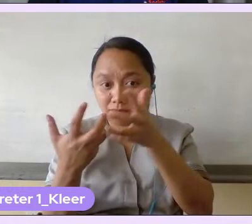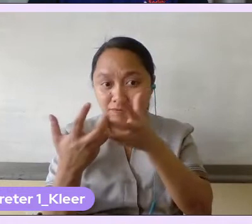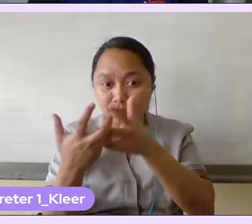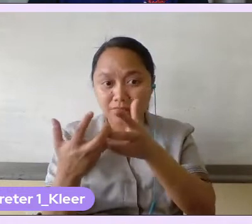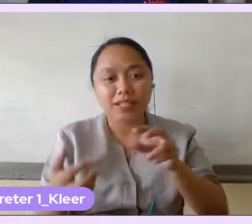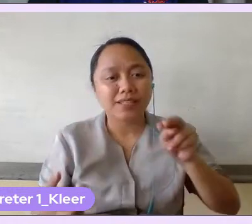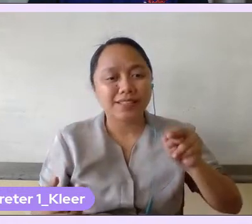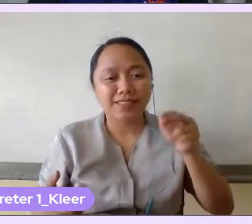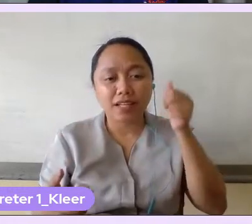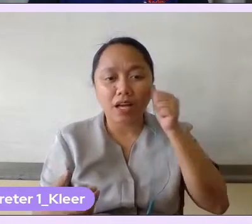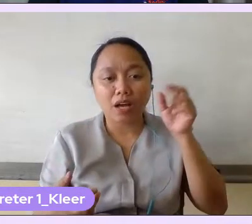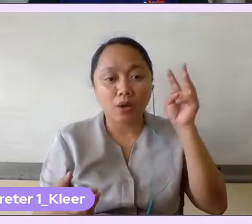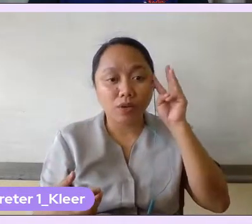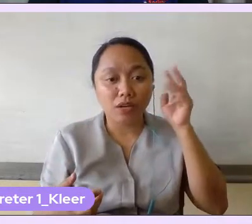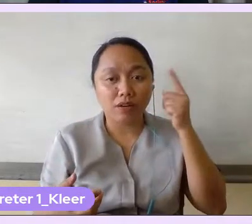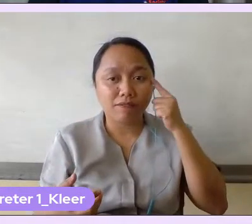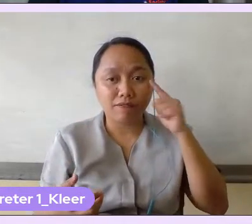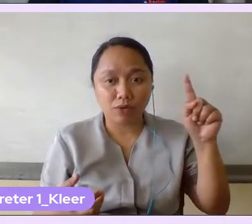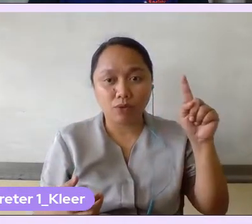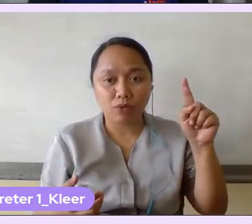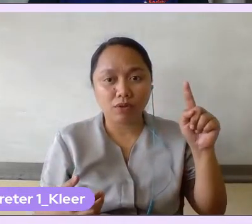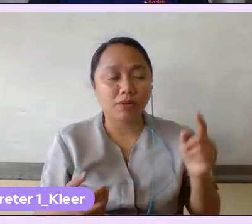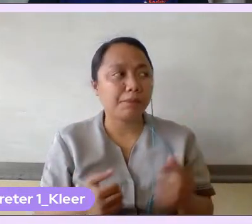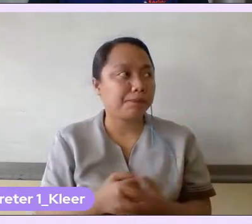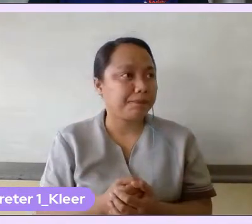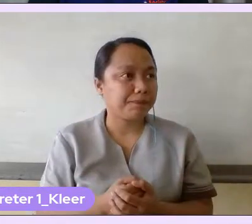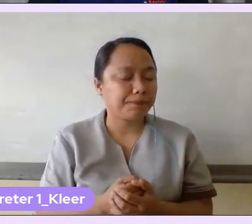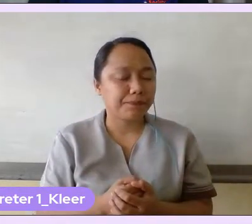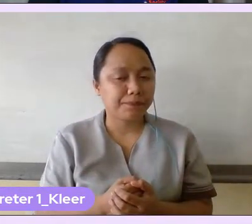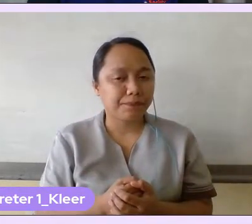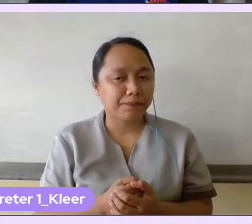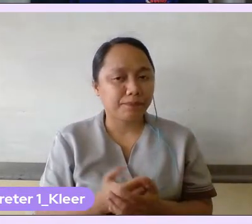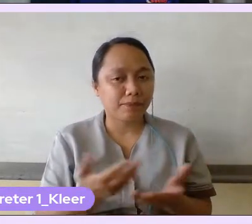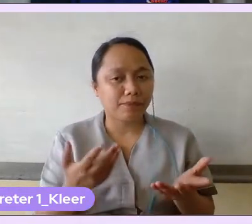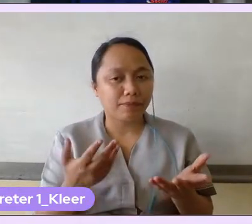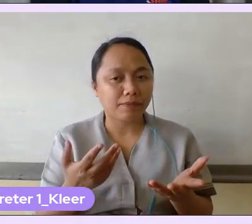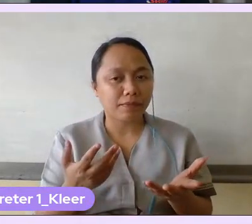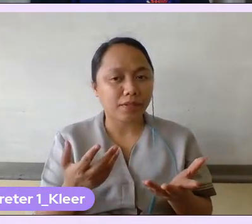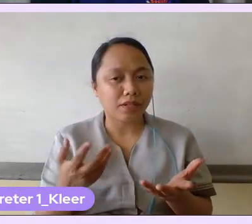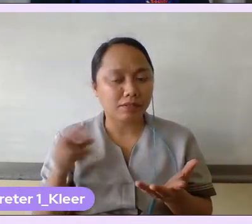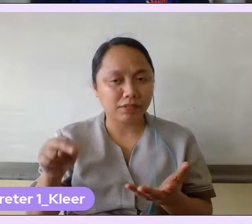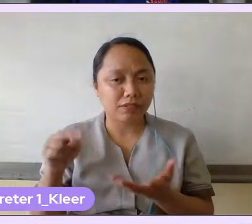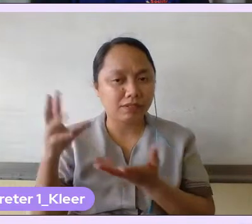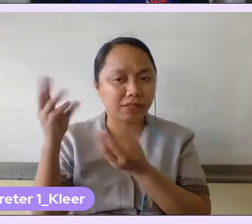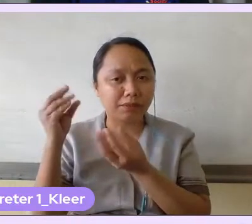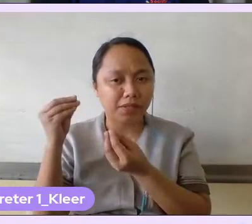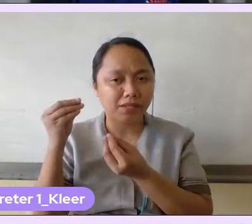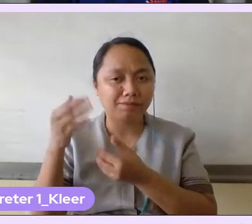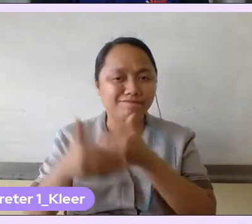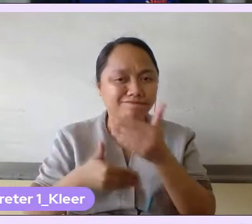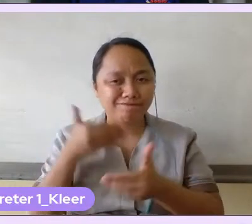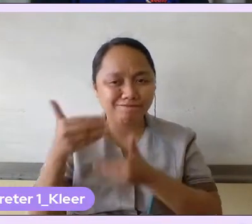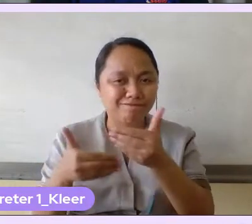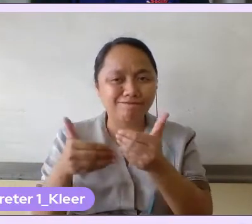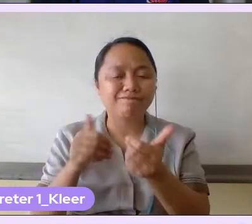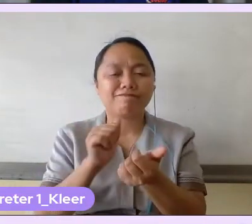do your research so that you can maximize these opportunities that are coming up because it's a rapidly evolving